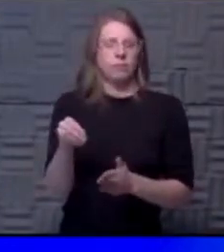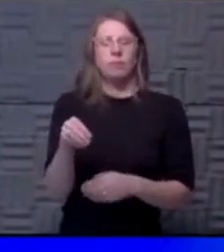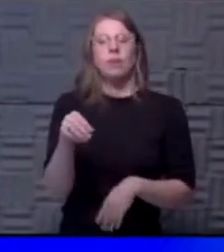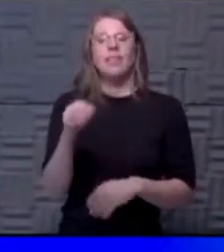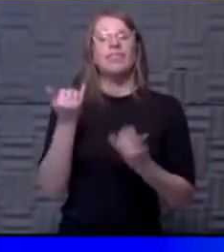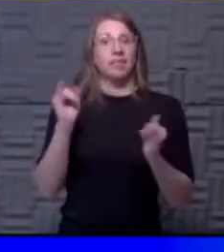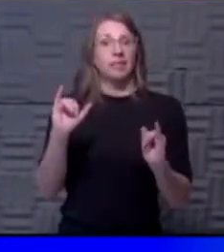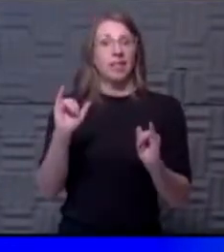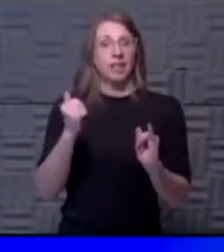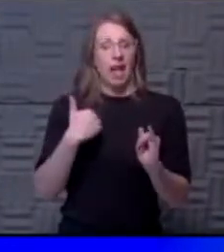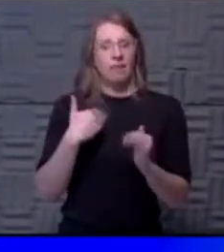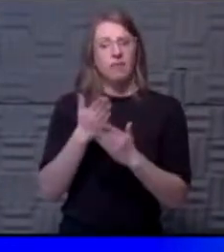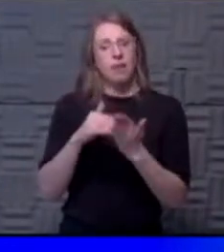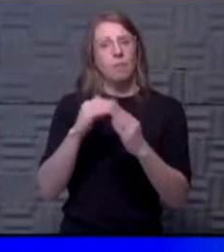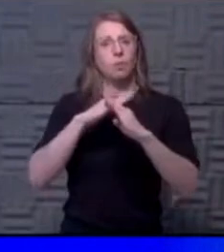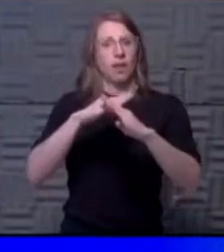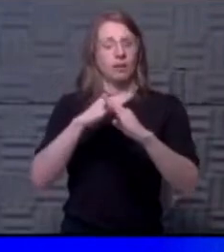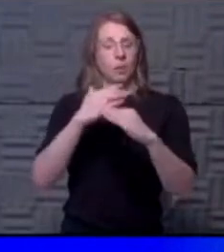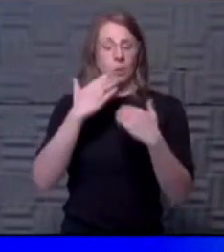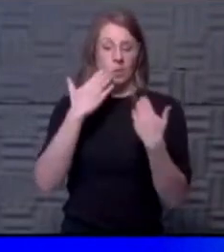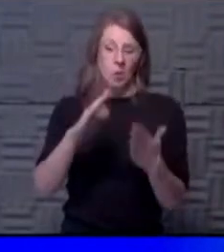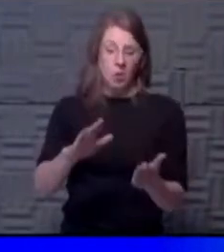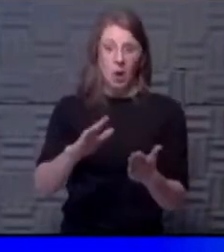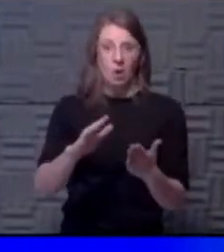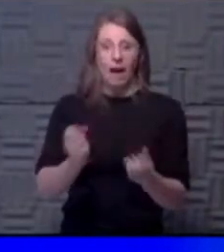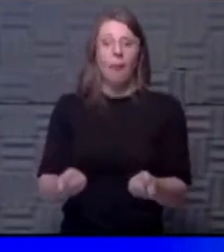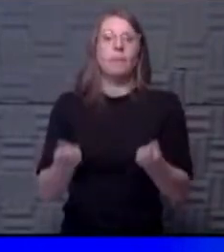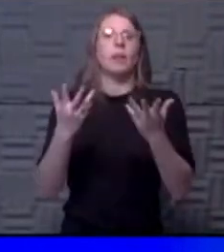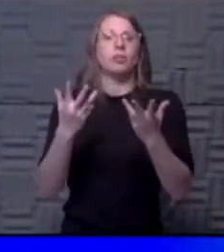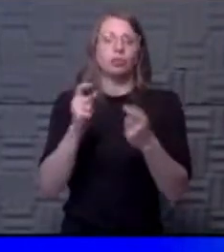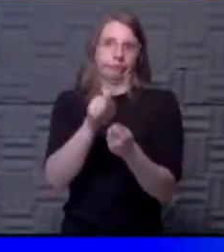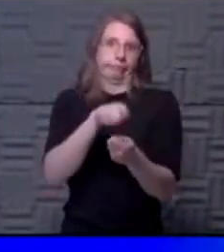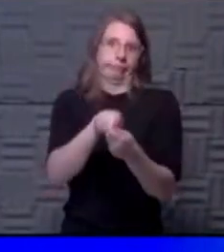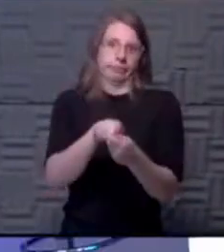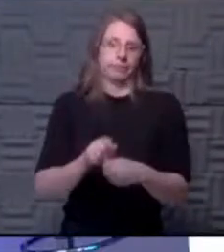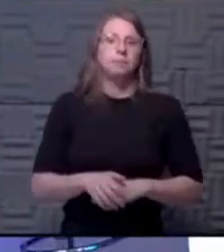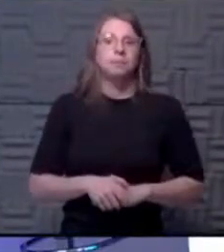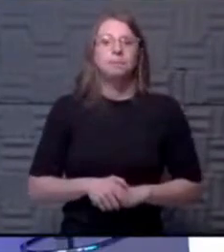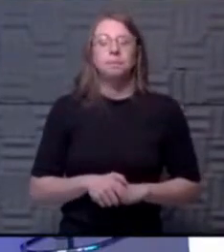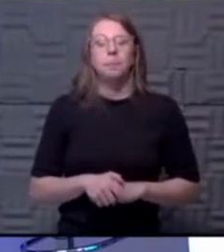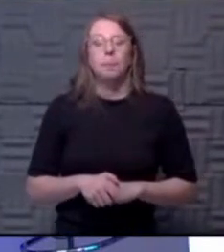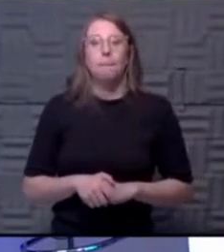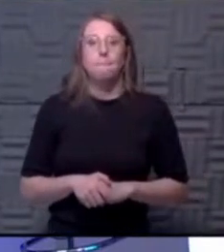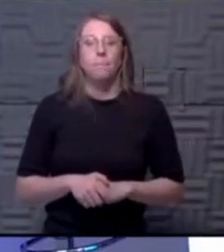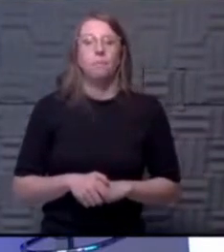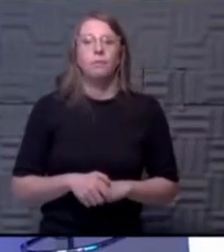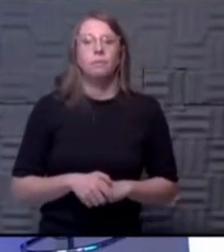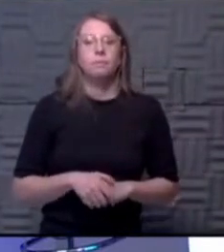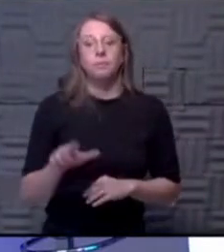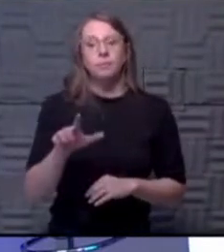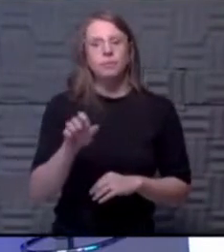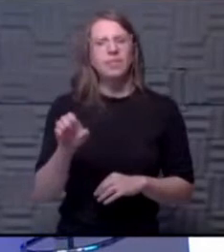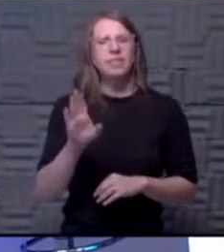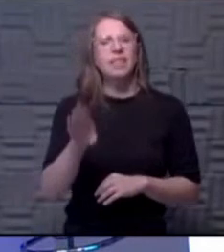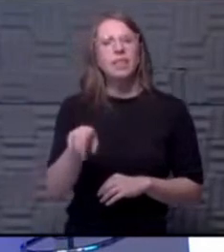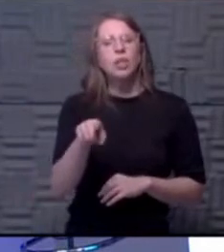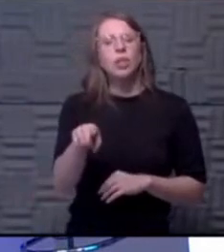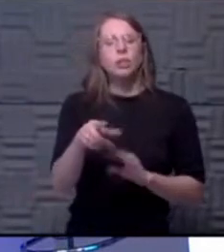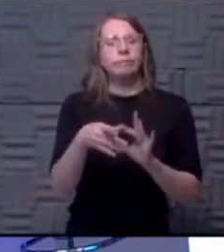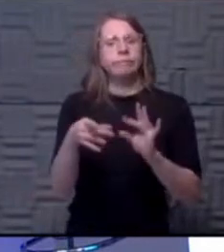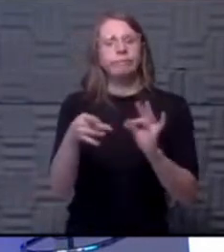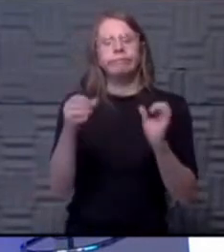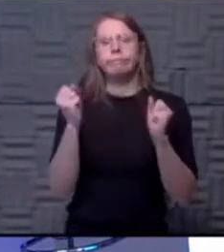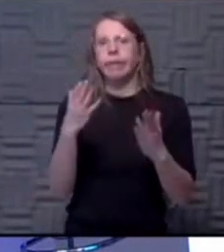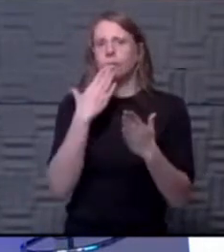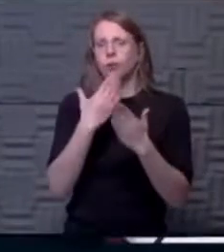we still do have protection. We just don't know in what amount. You know, Lee, you made so many great